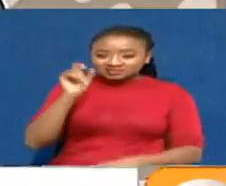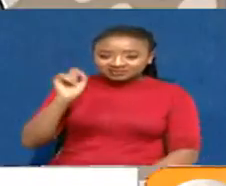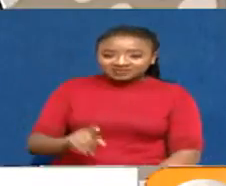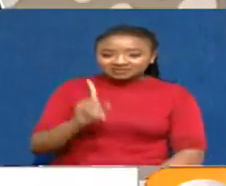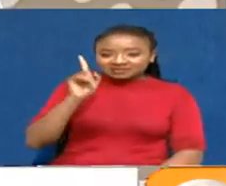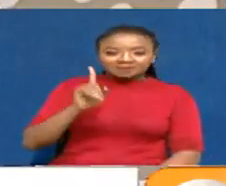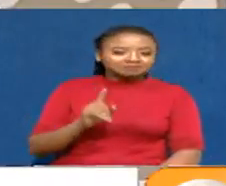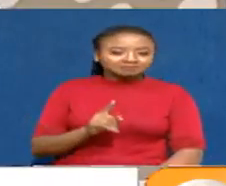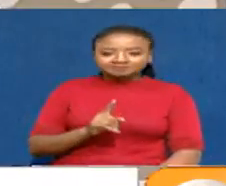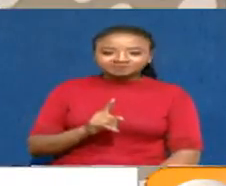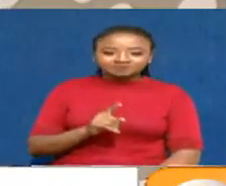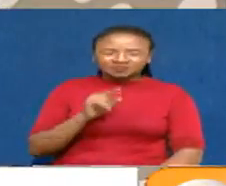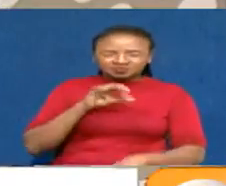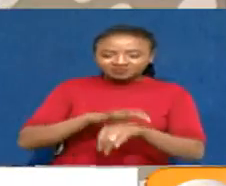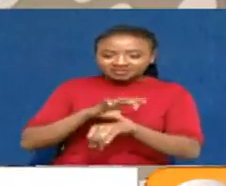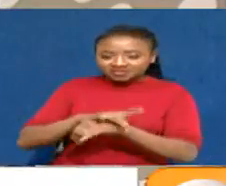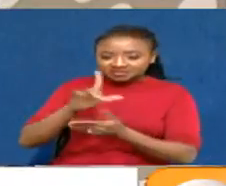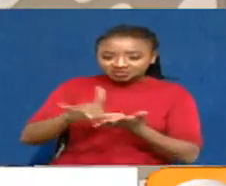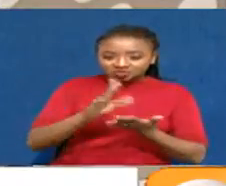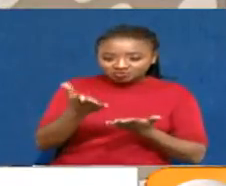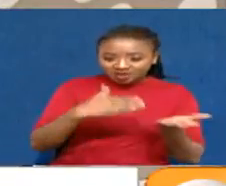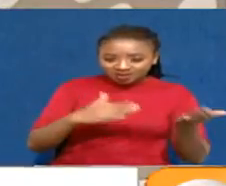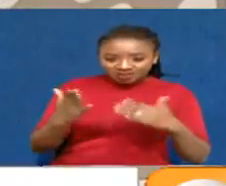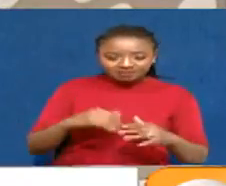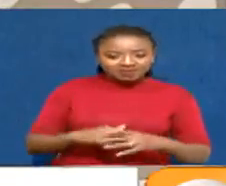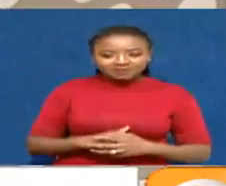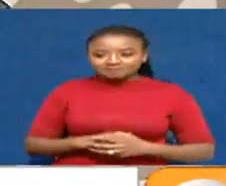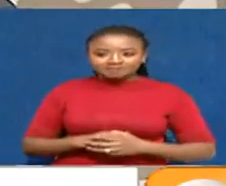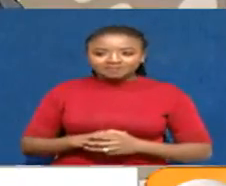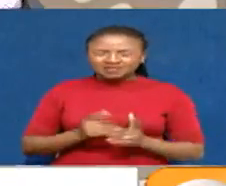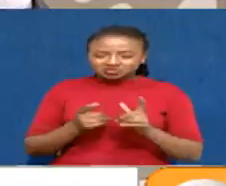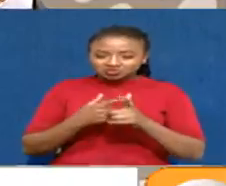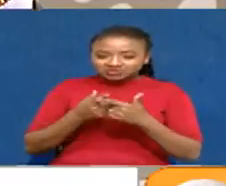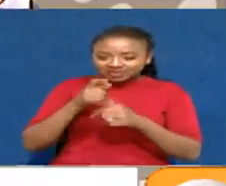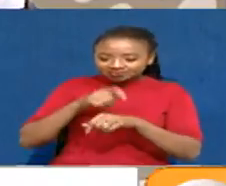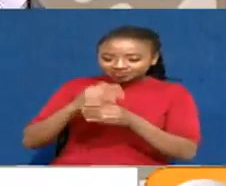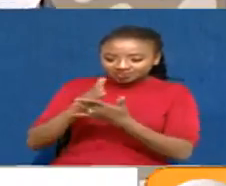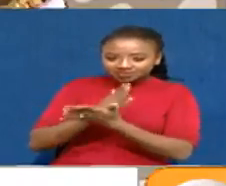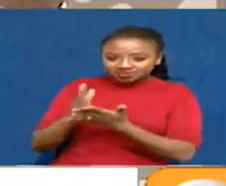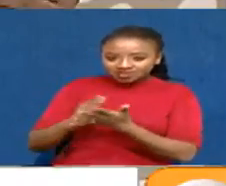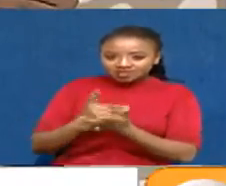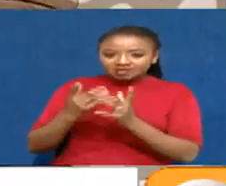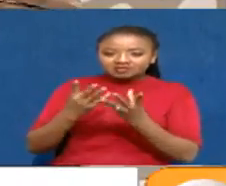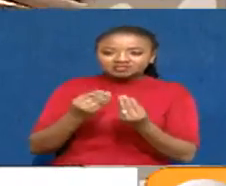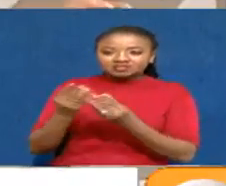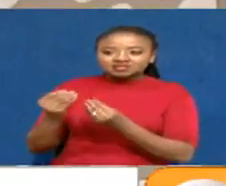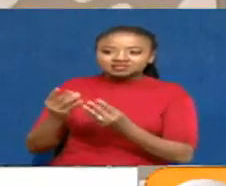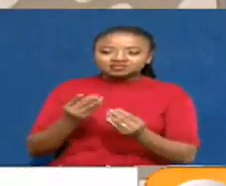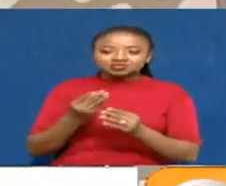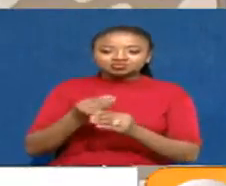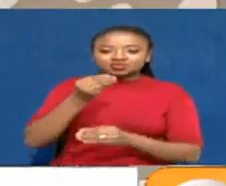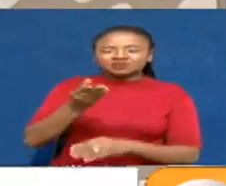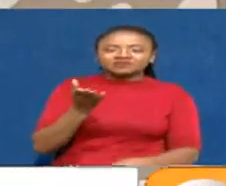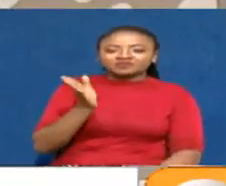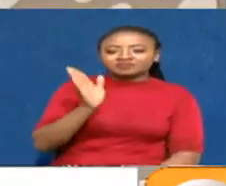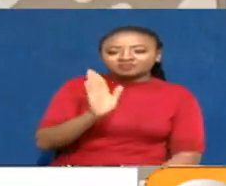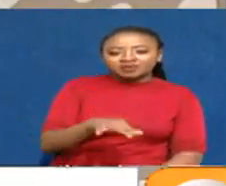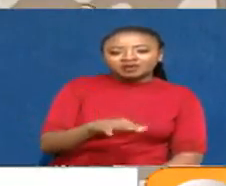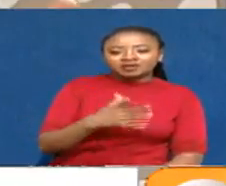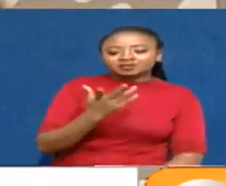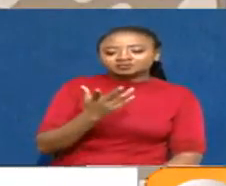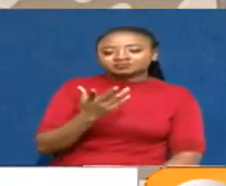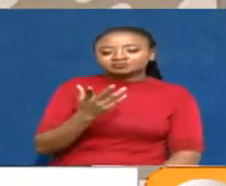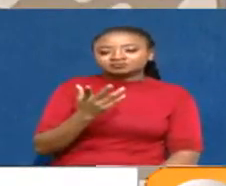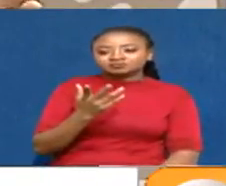collecting debt. And once they are regulated, it is easy to even give to a registered